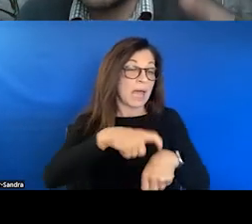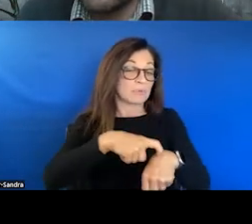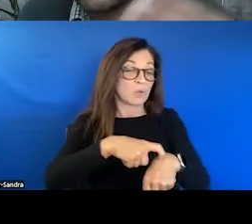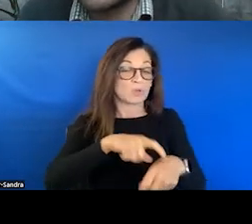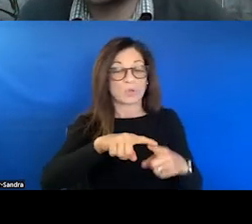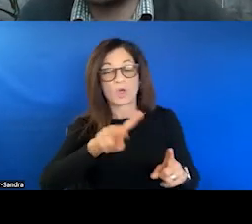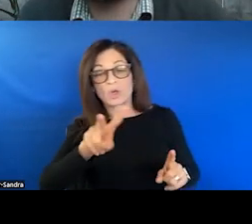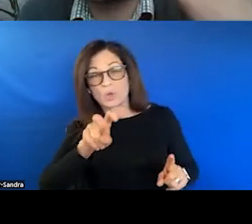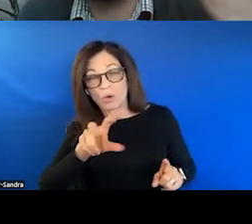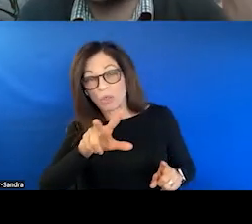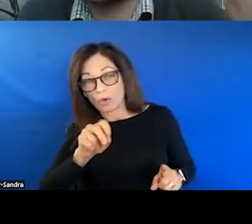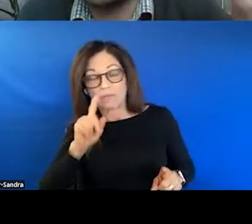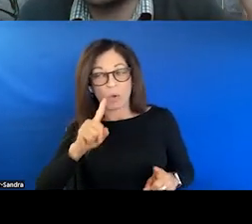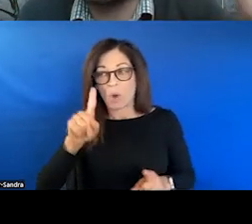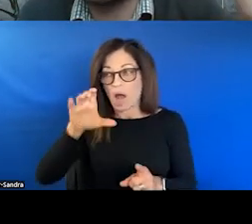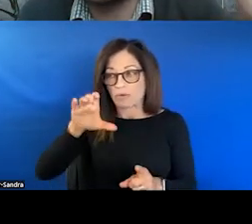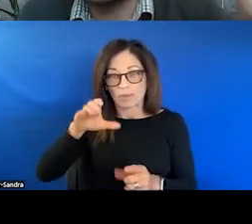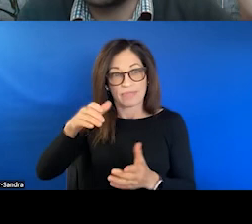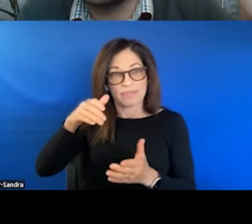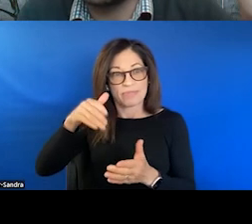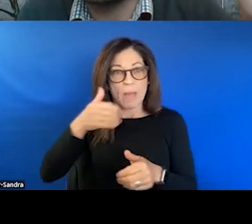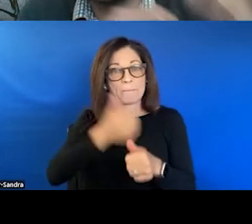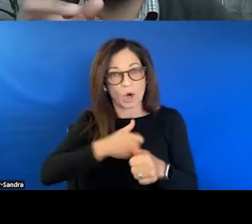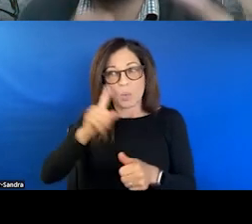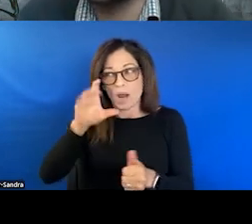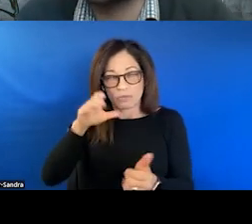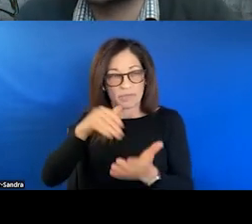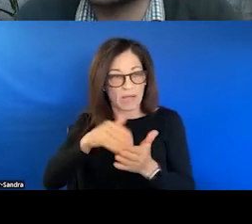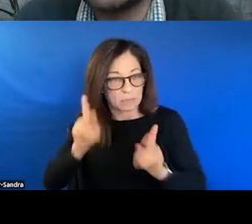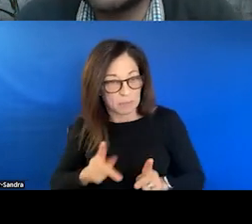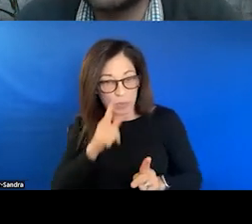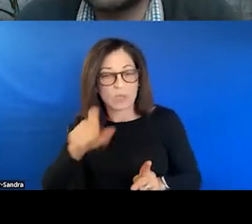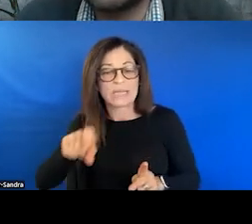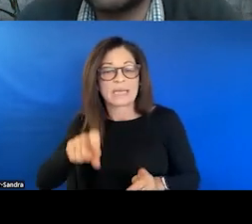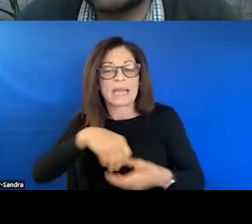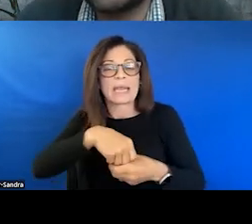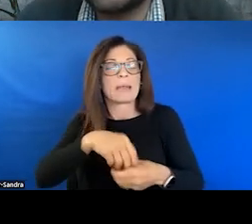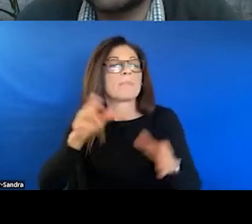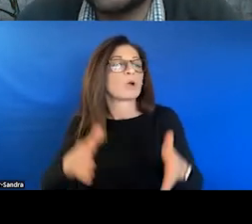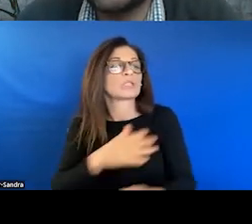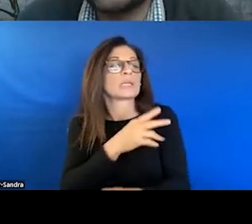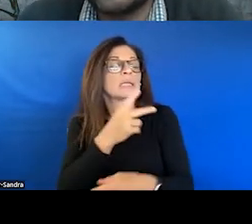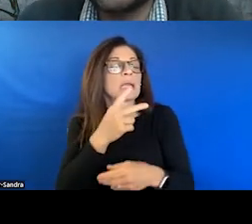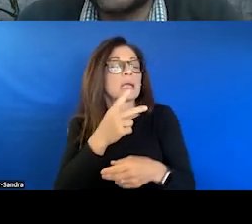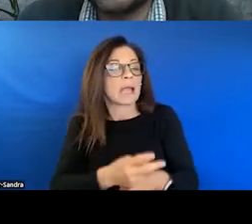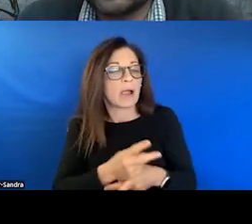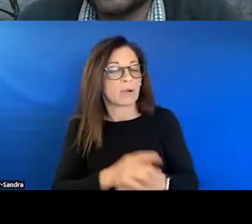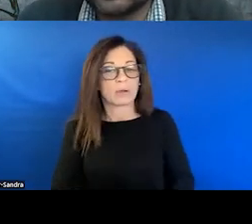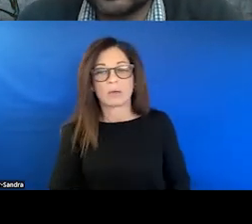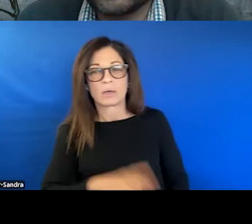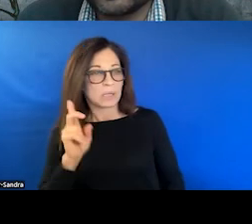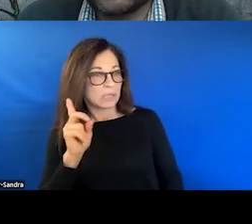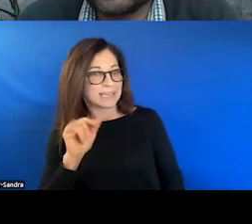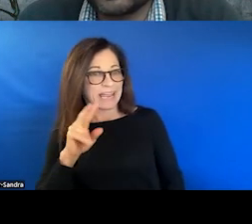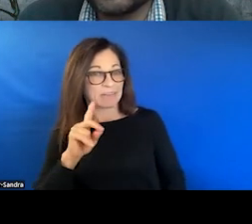per 100,000 individuals per, you know, who needed in-person care. So Steph, we're going to move on,